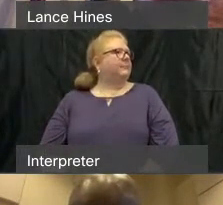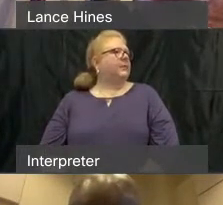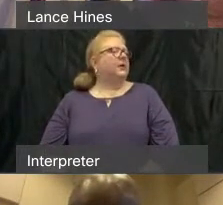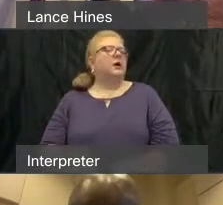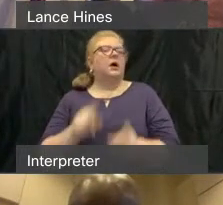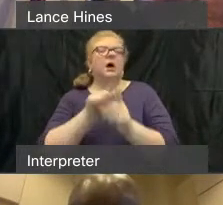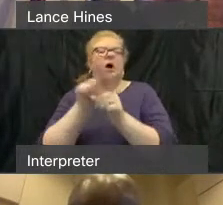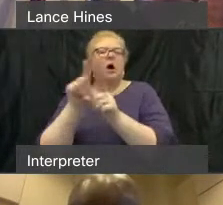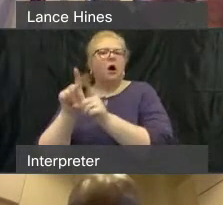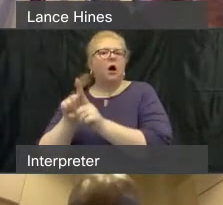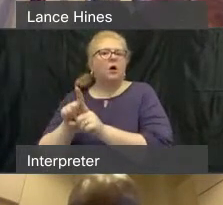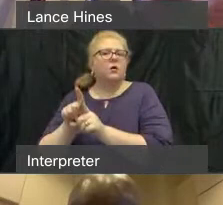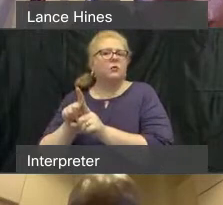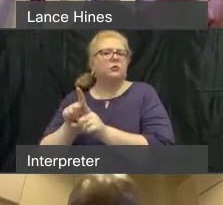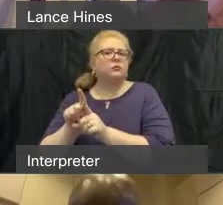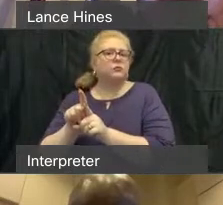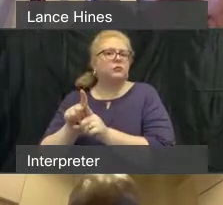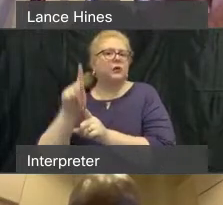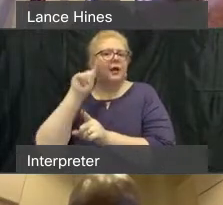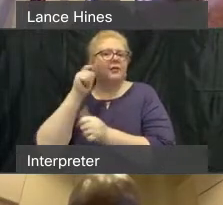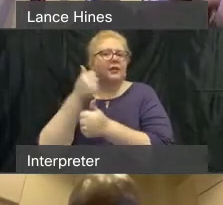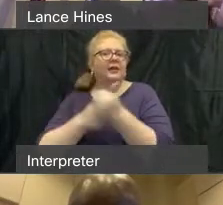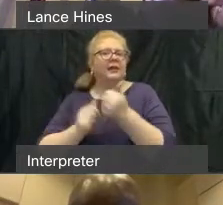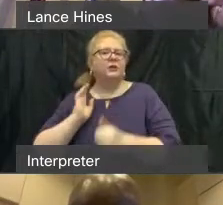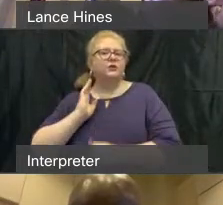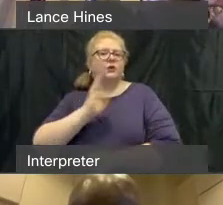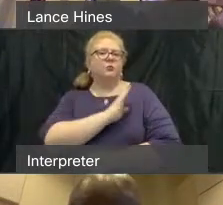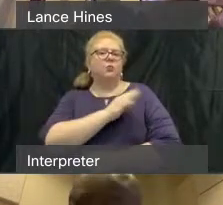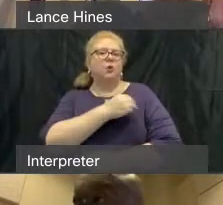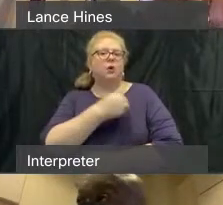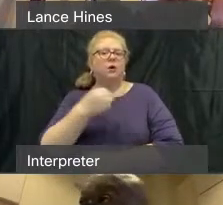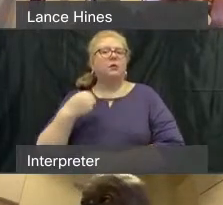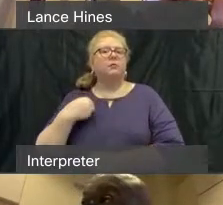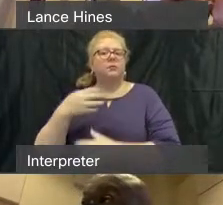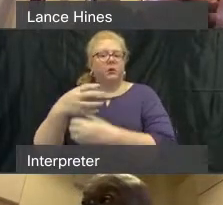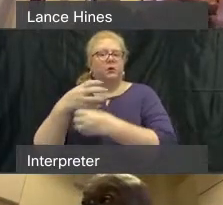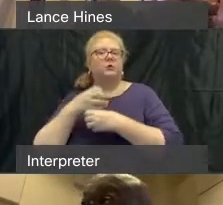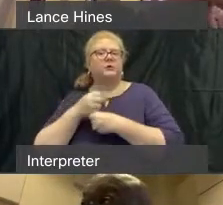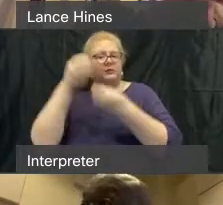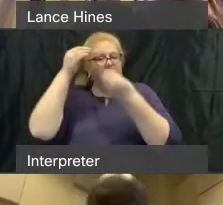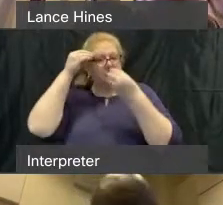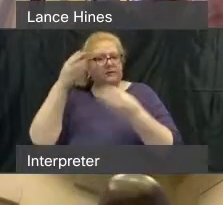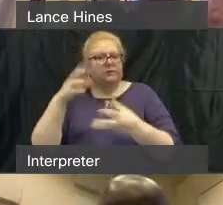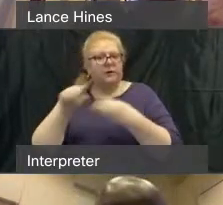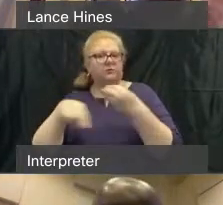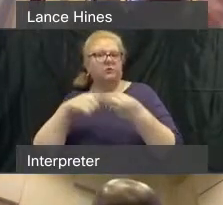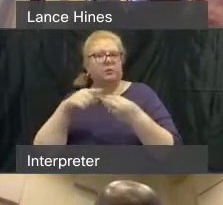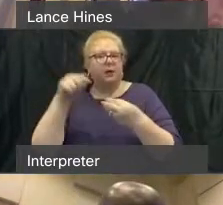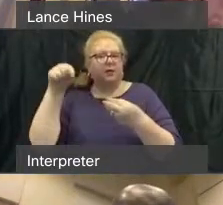Mayor, also, I think each board member received this information on this item.